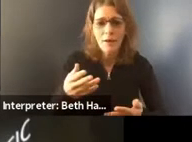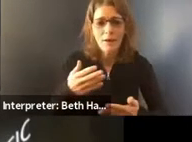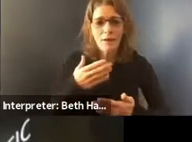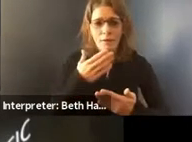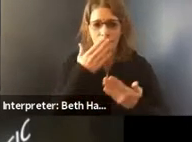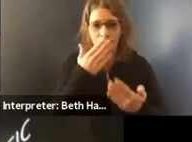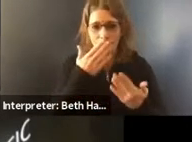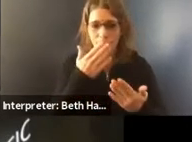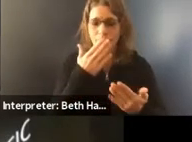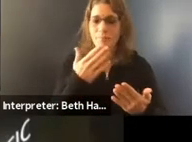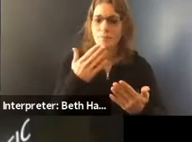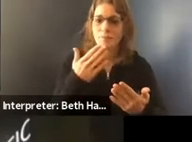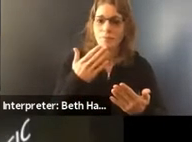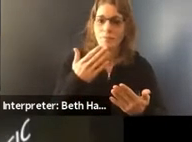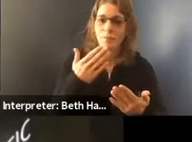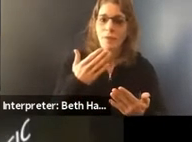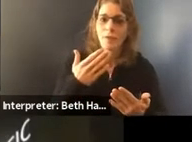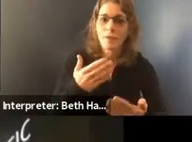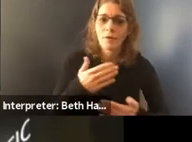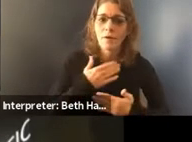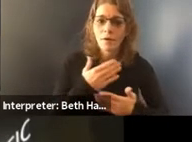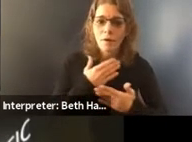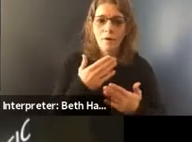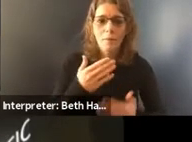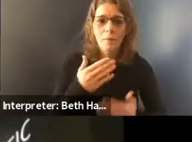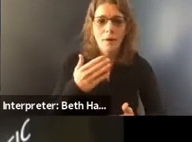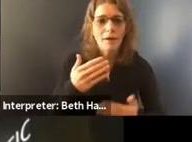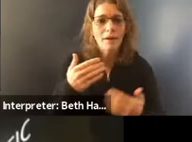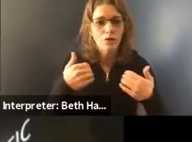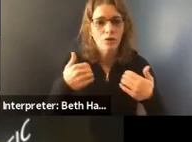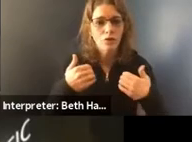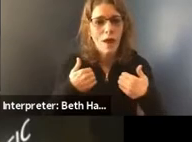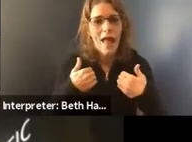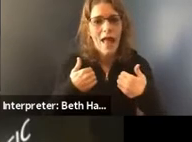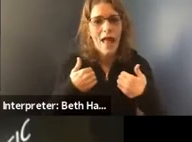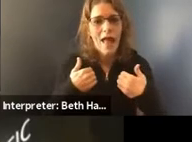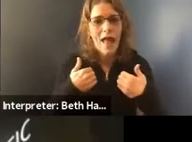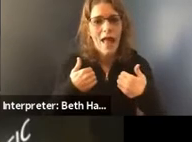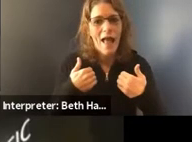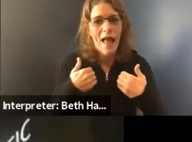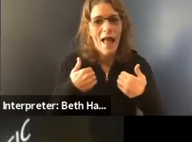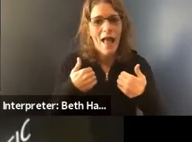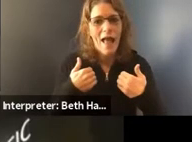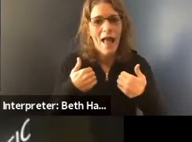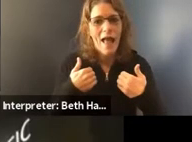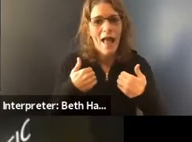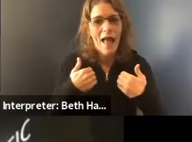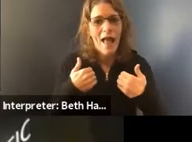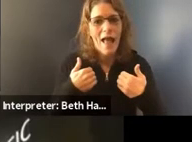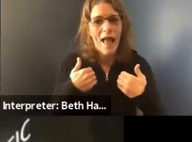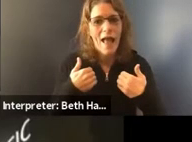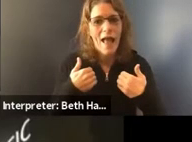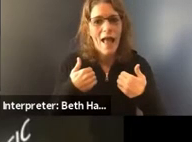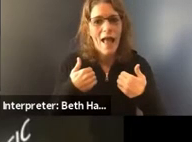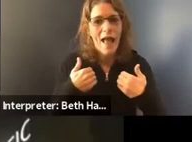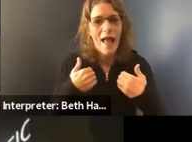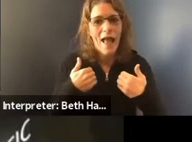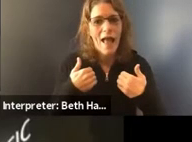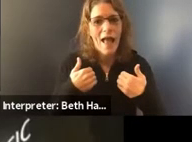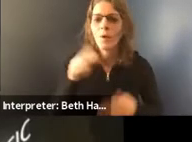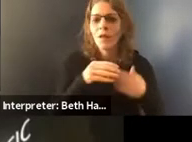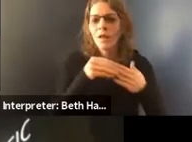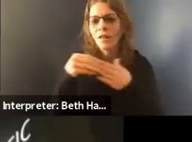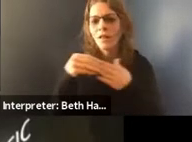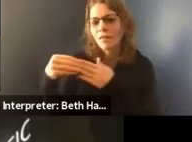and excited to have the facilitators that will be running the sessions, this week. We were so happy that they